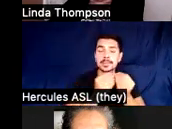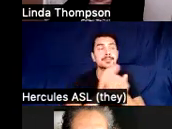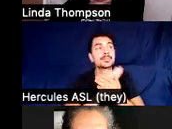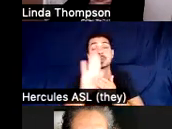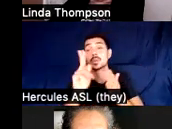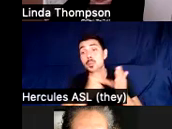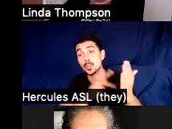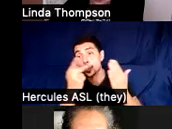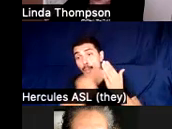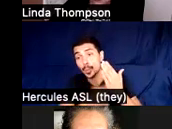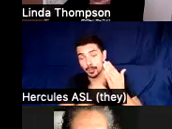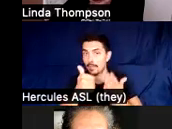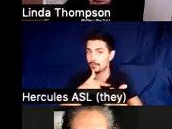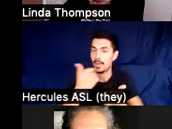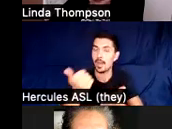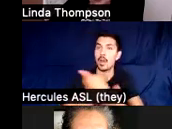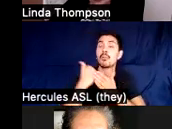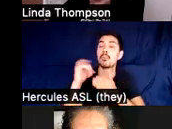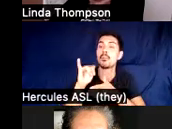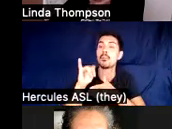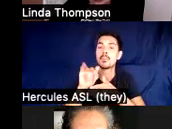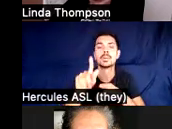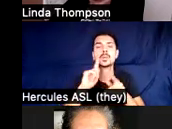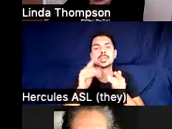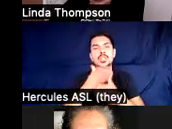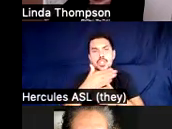been helpful? Like just share the